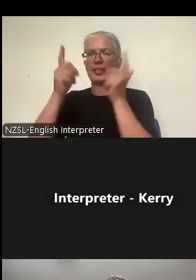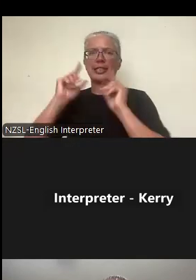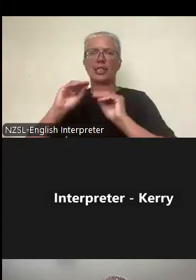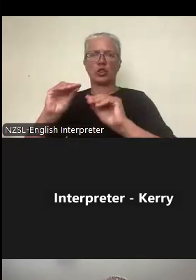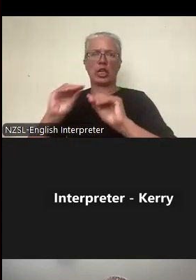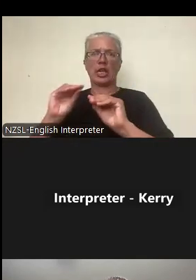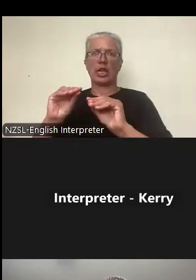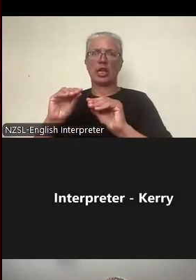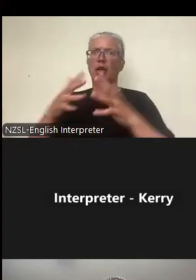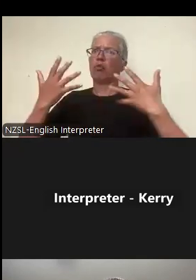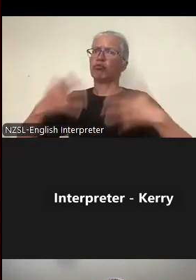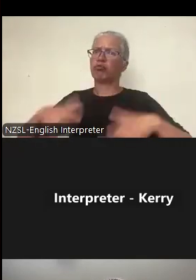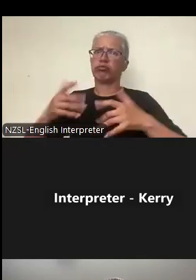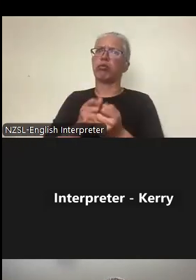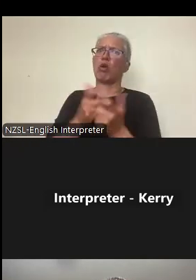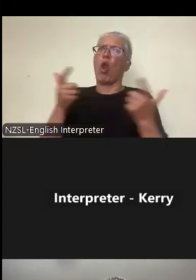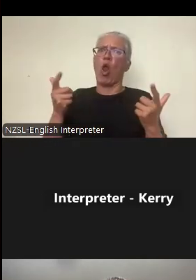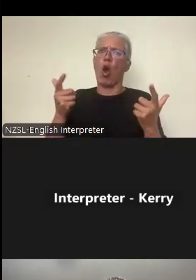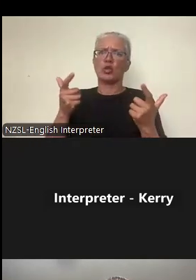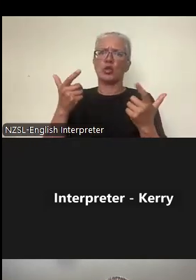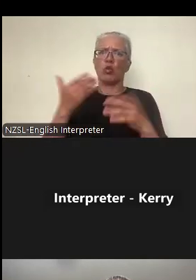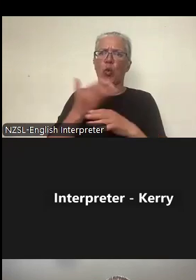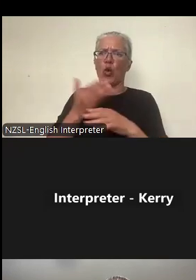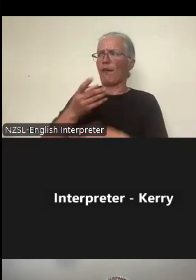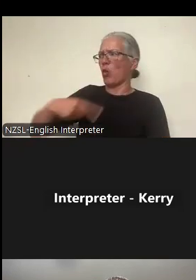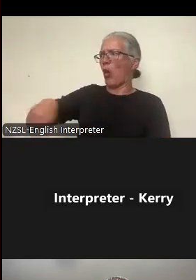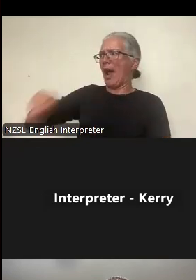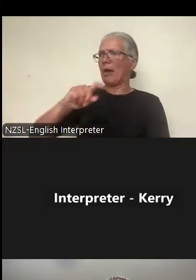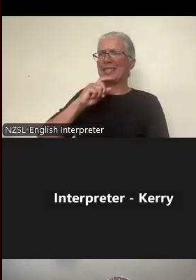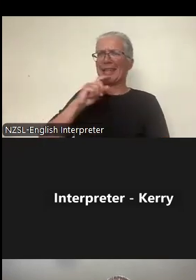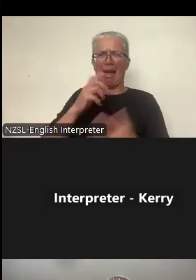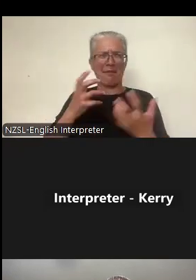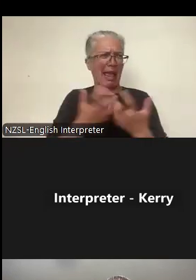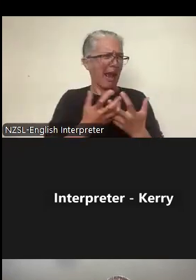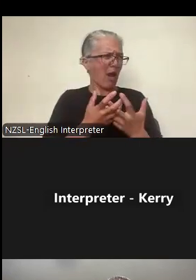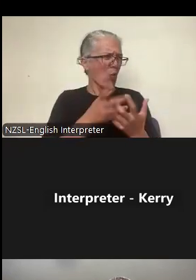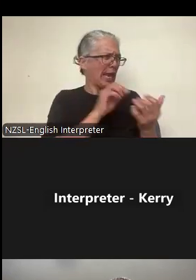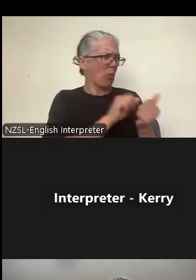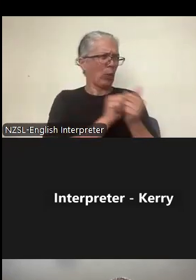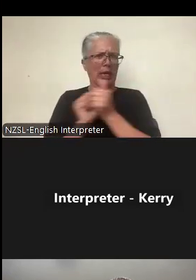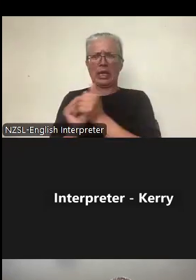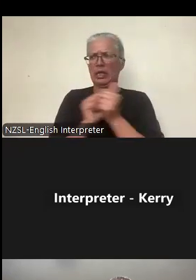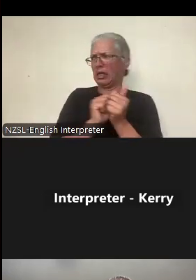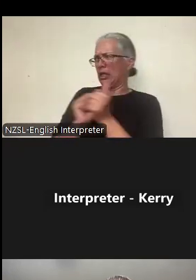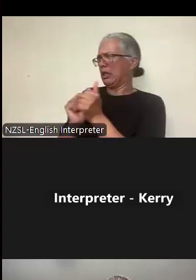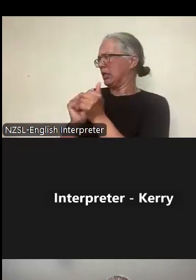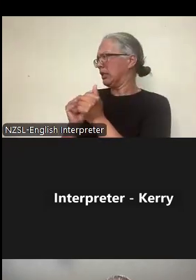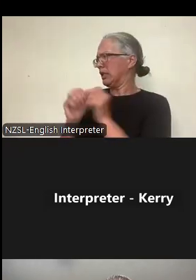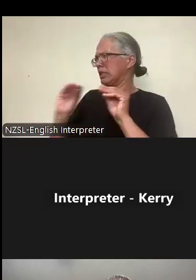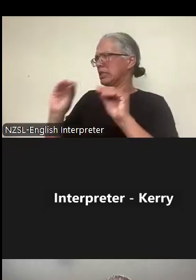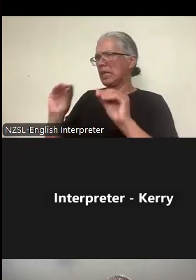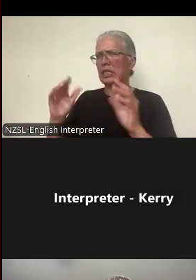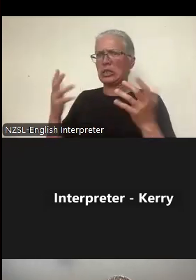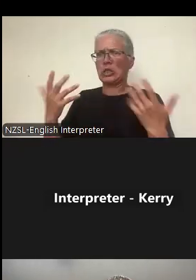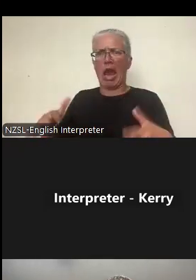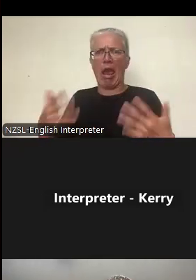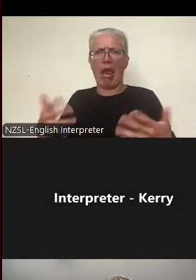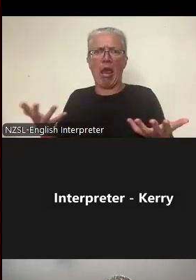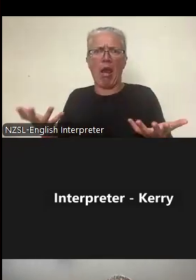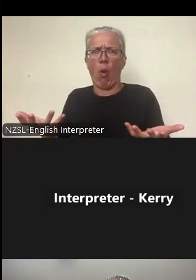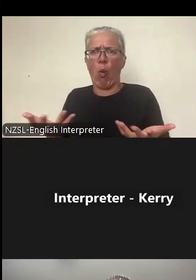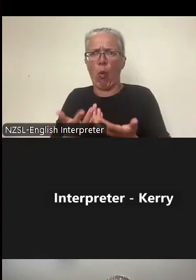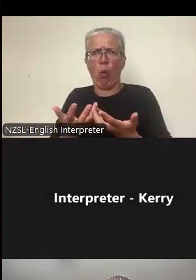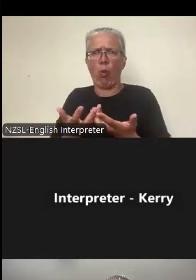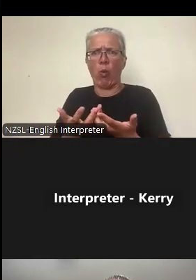was a lot of work for our staff, rethinking how we were going to teach collaboratively. So that took a lot of time, but it